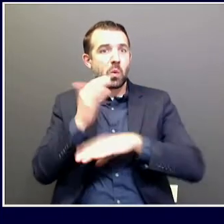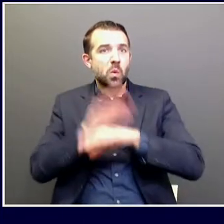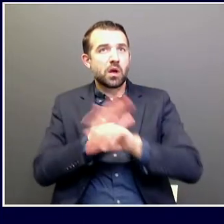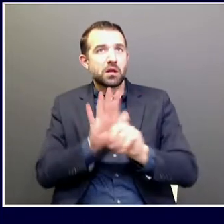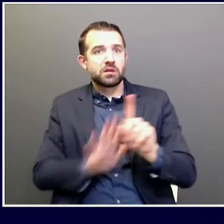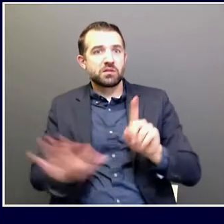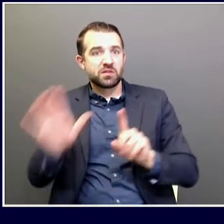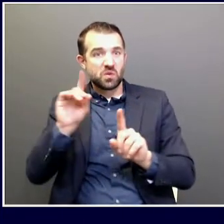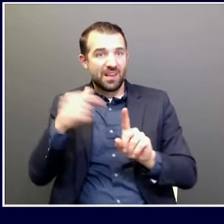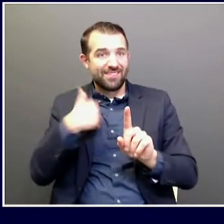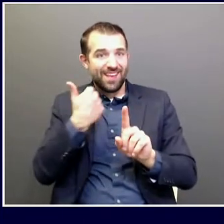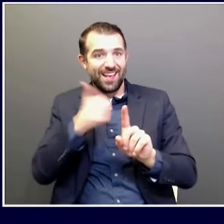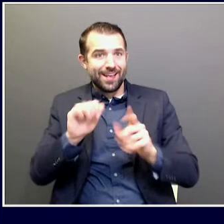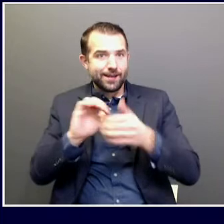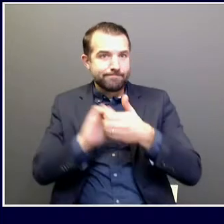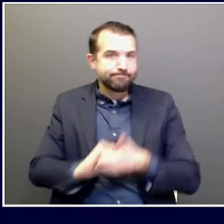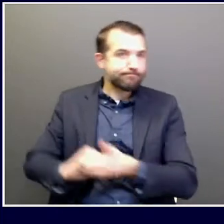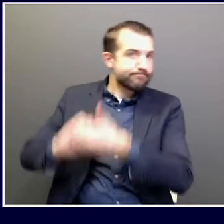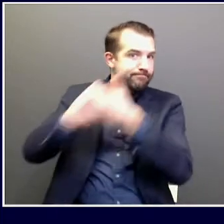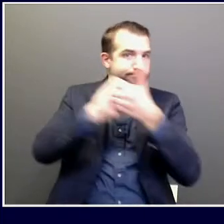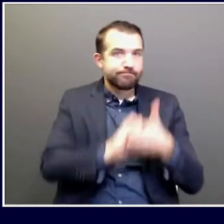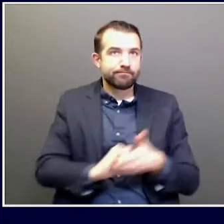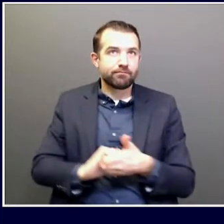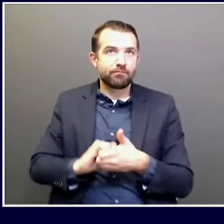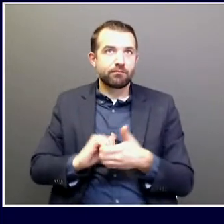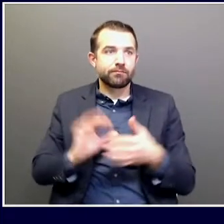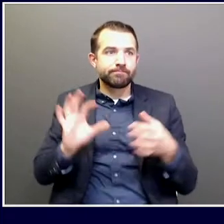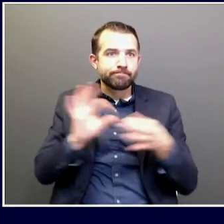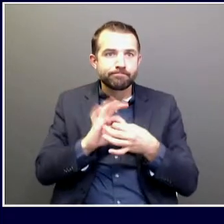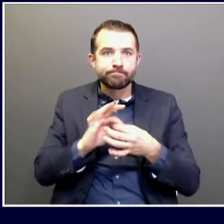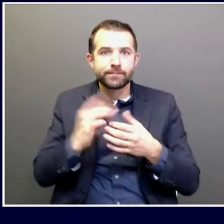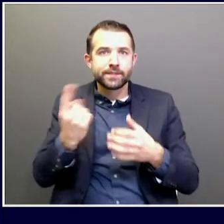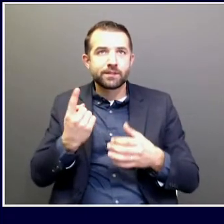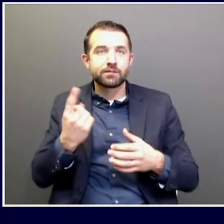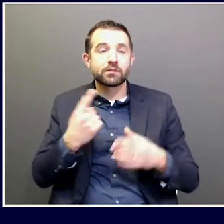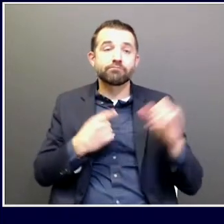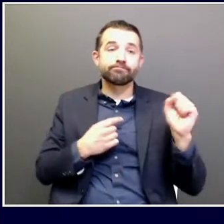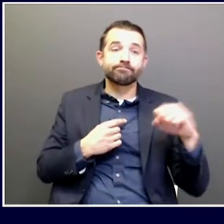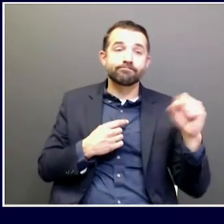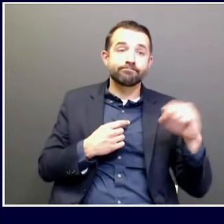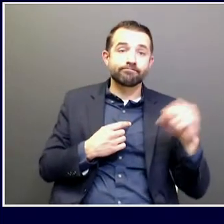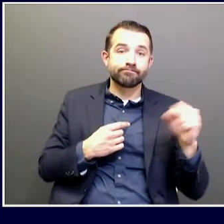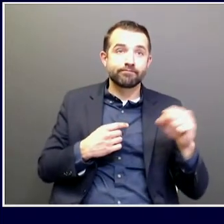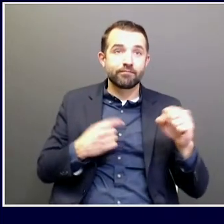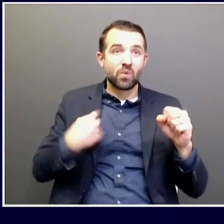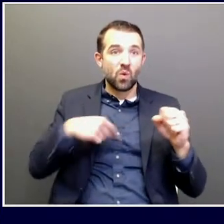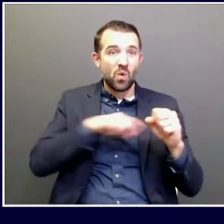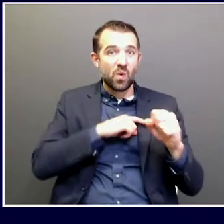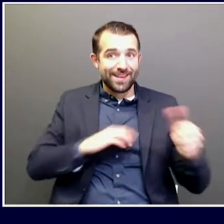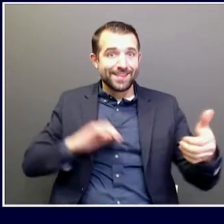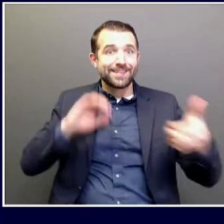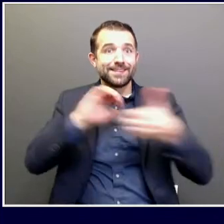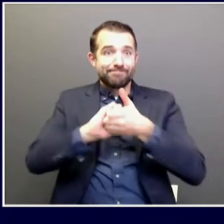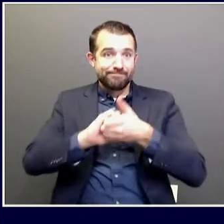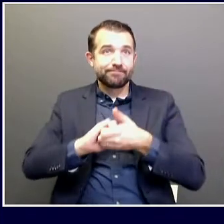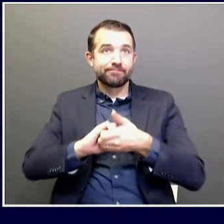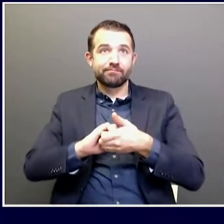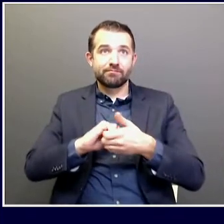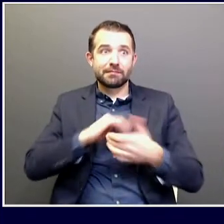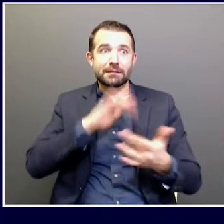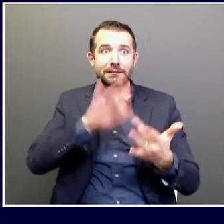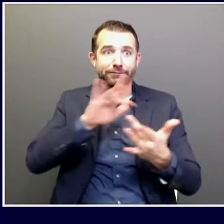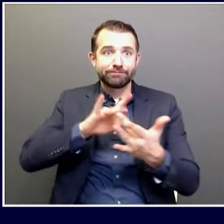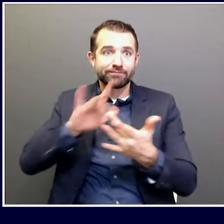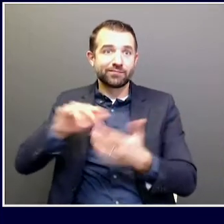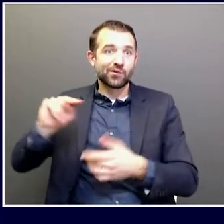so? I'll answer just for myself. The answer is yes, quite extensively. My counterpart in New Hampshire and Vermont, to say